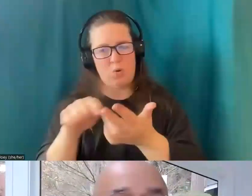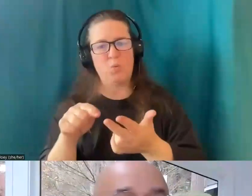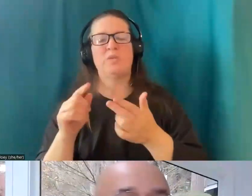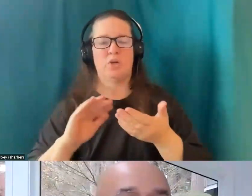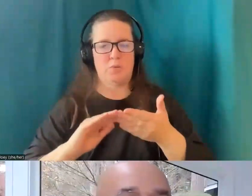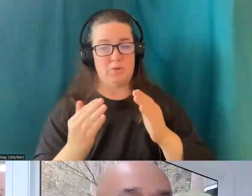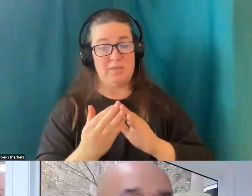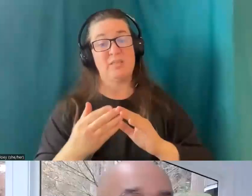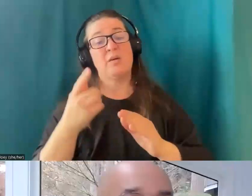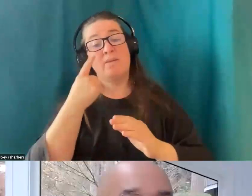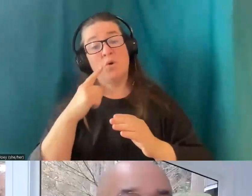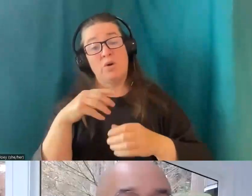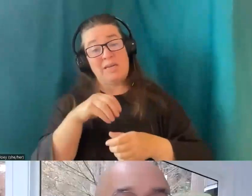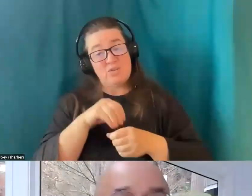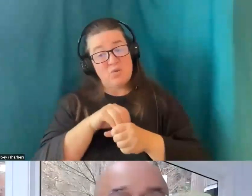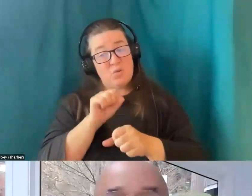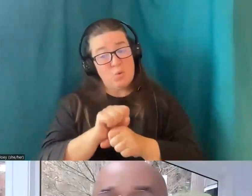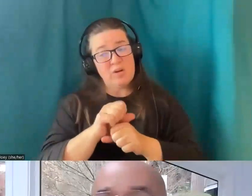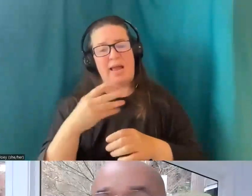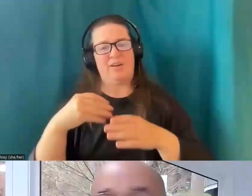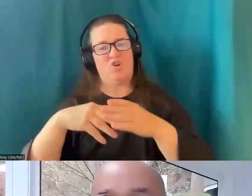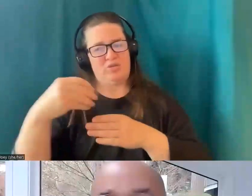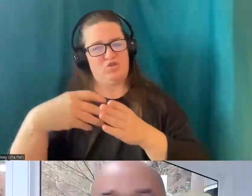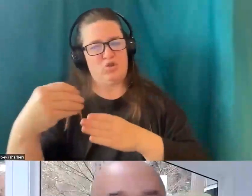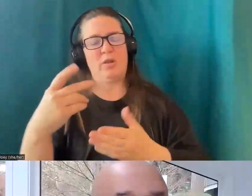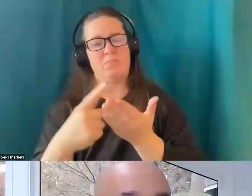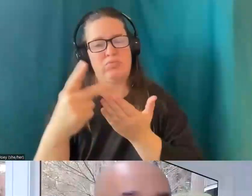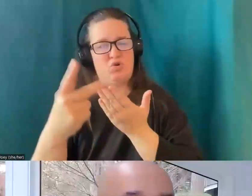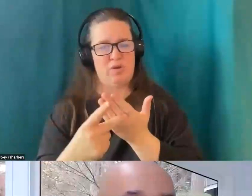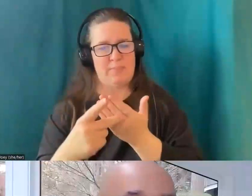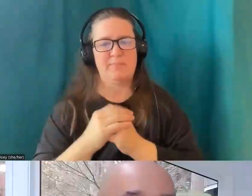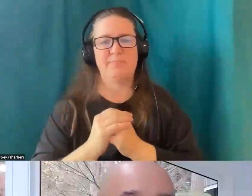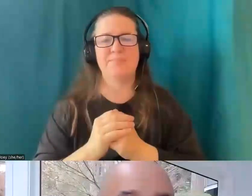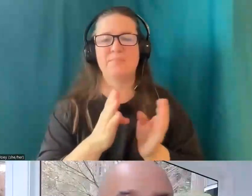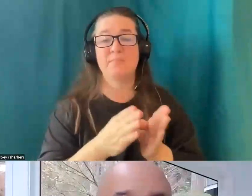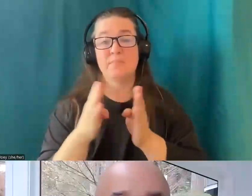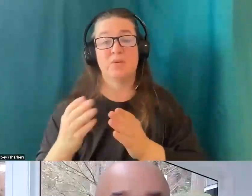Great, thanks. Someone asked, is there a matching requirement?